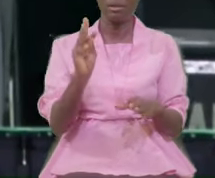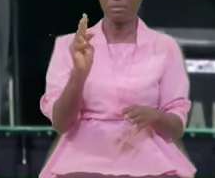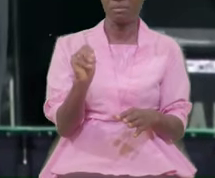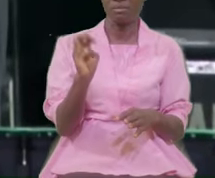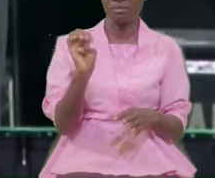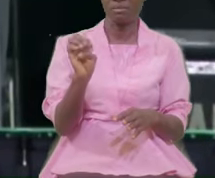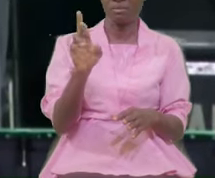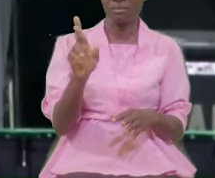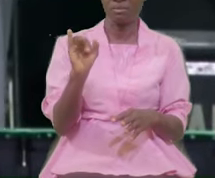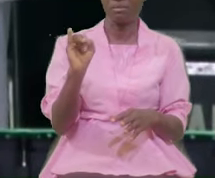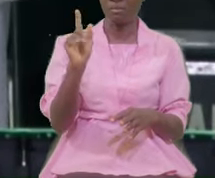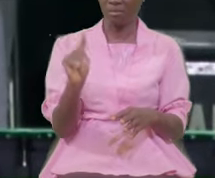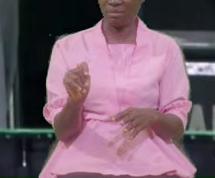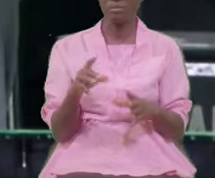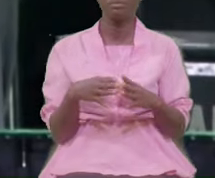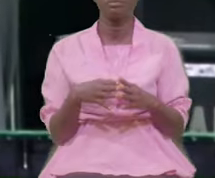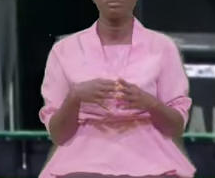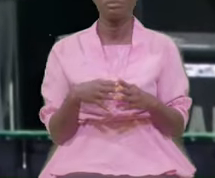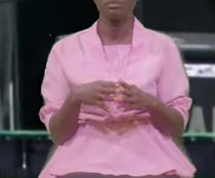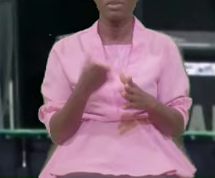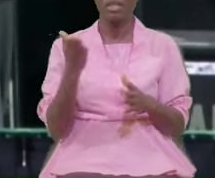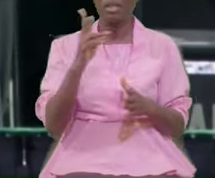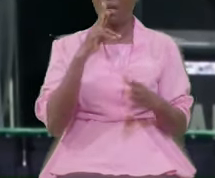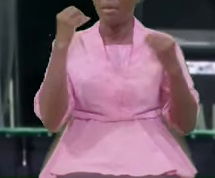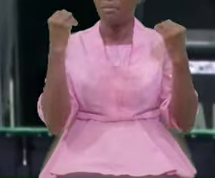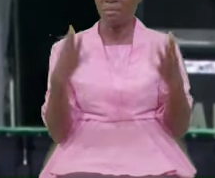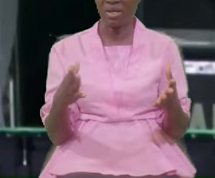marriage are many religions in the